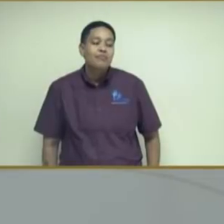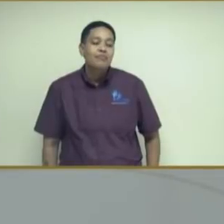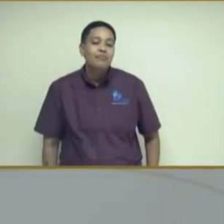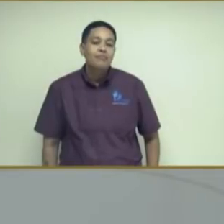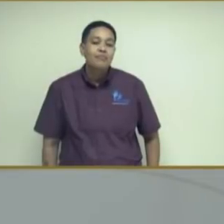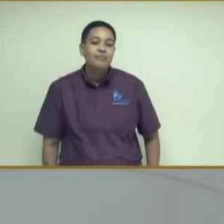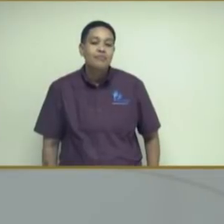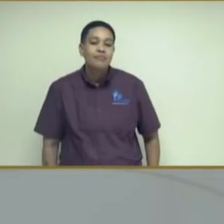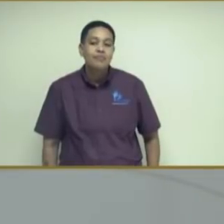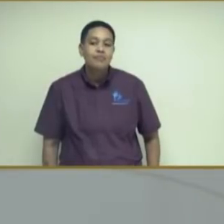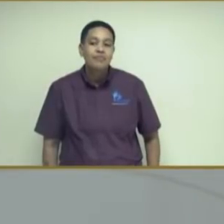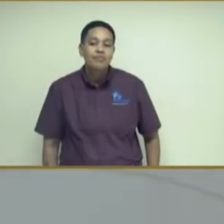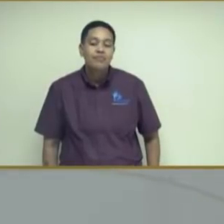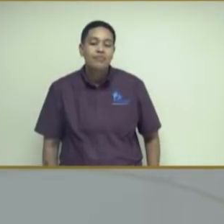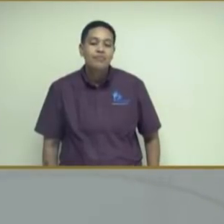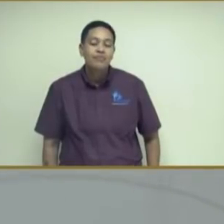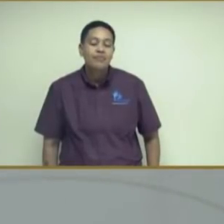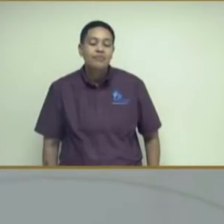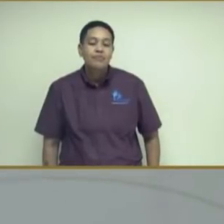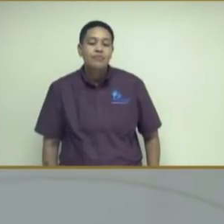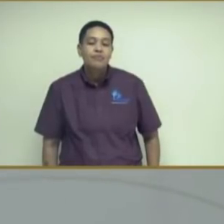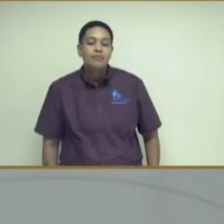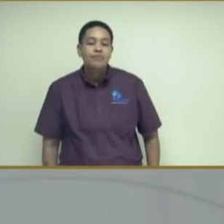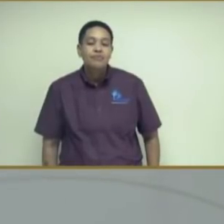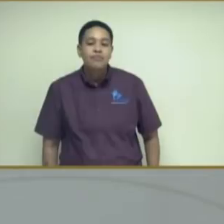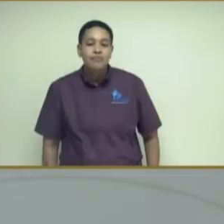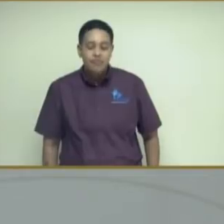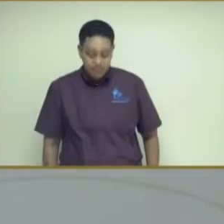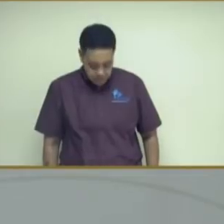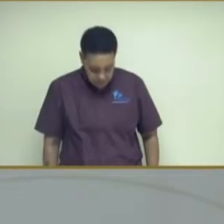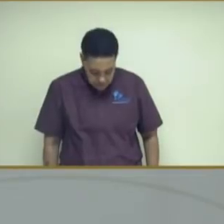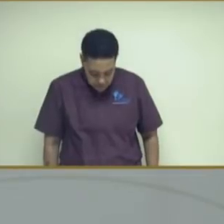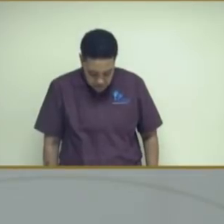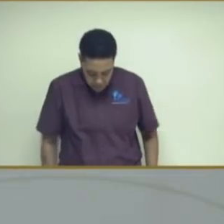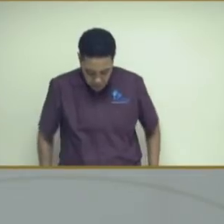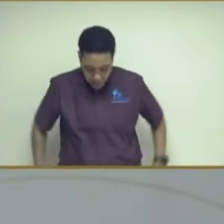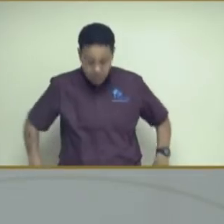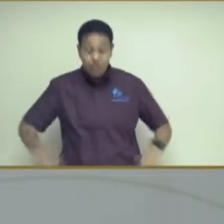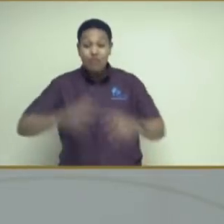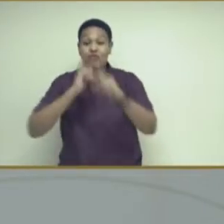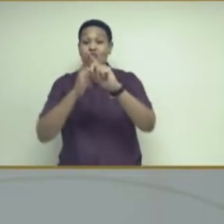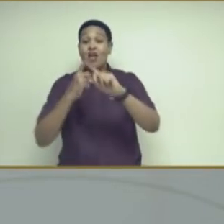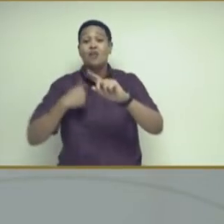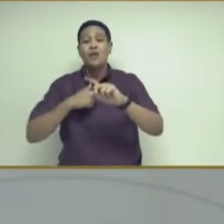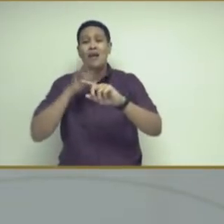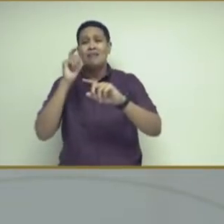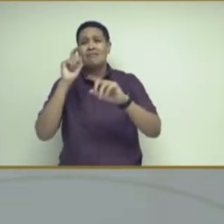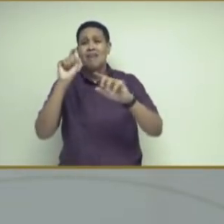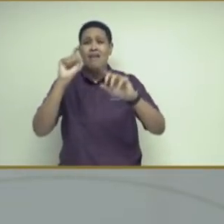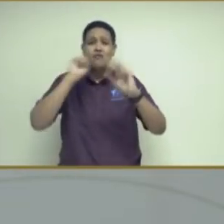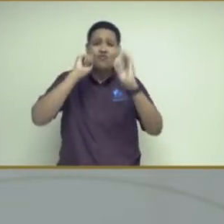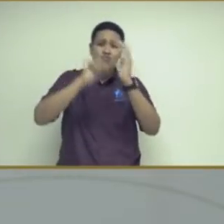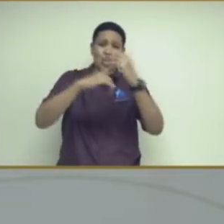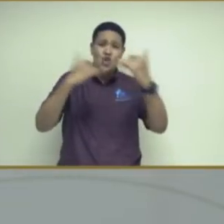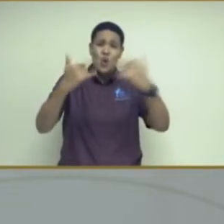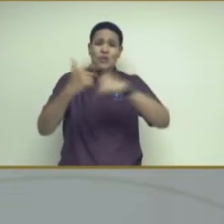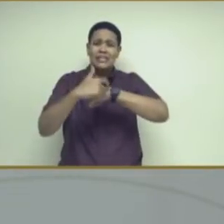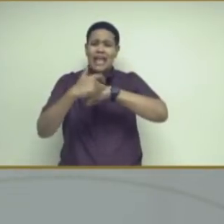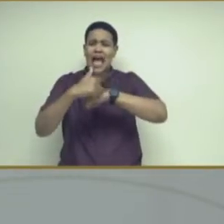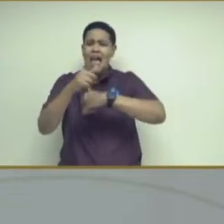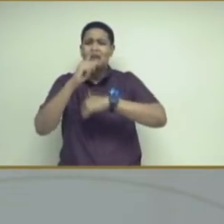Right. So we have to recognize at this time that, there